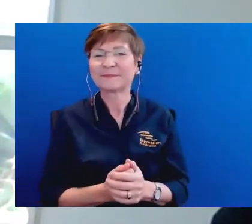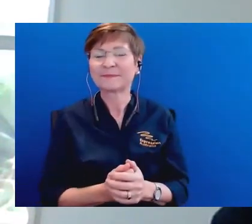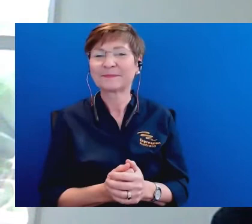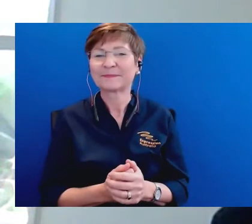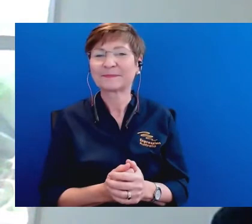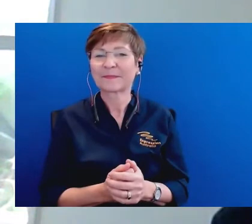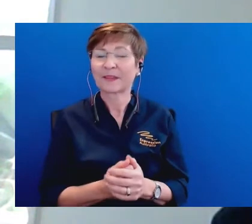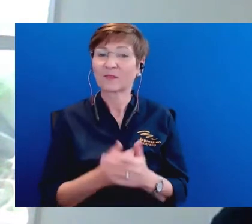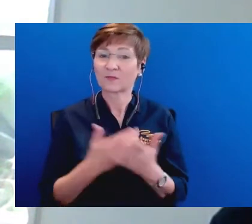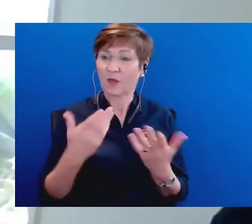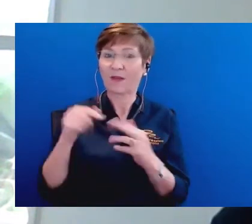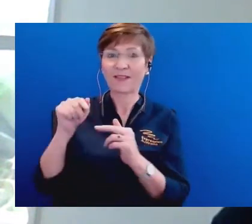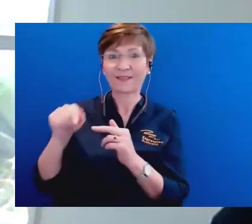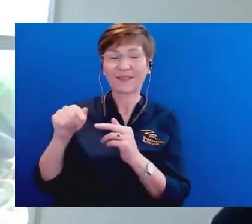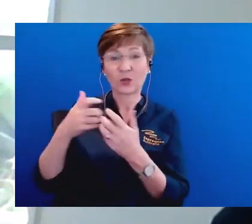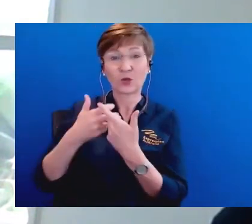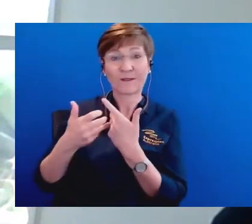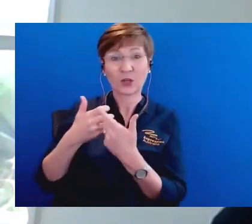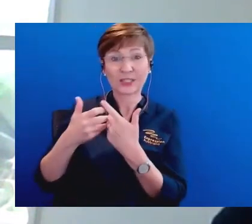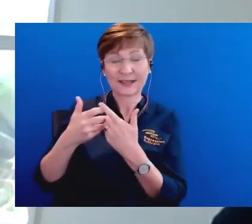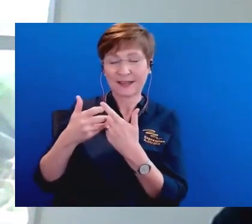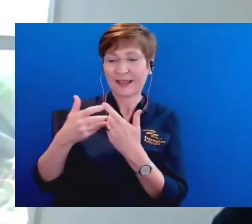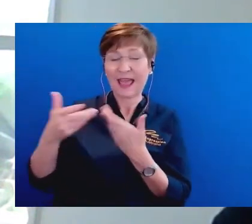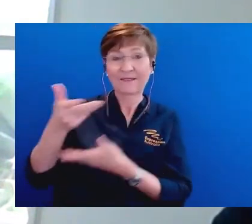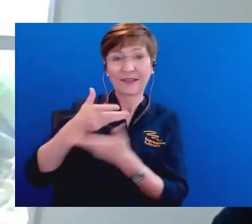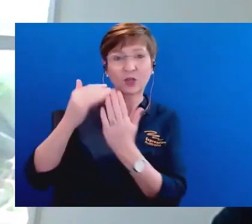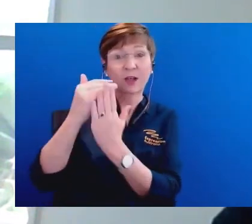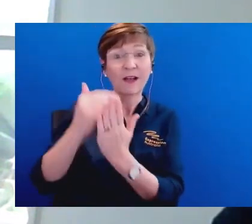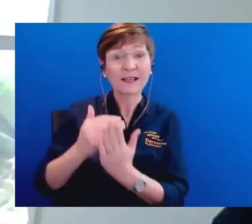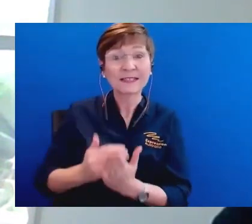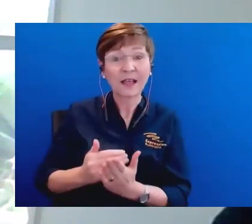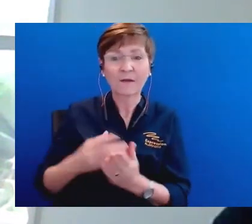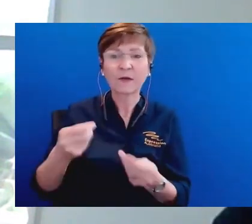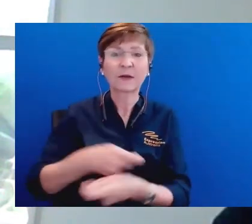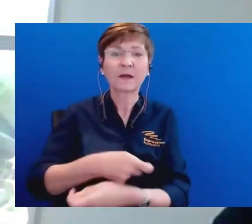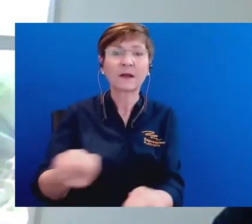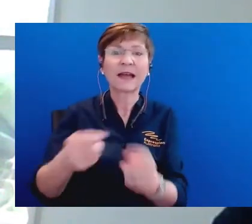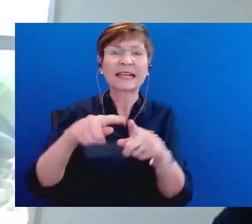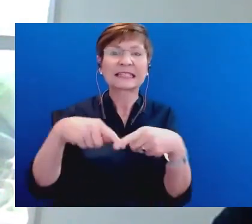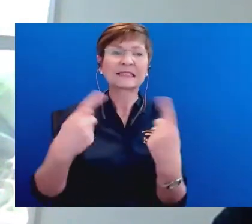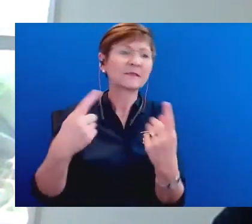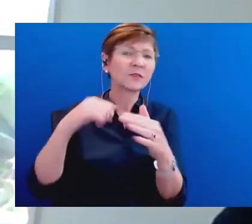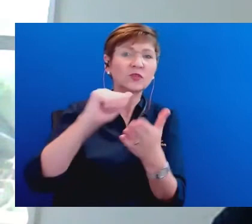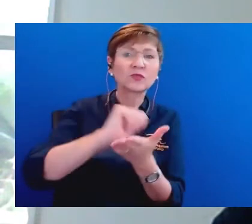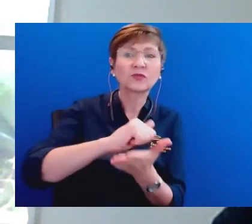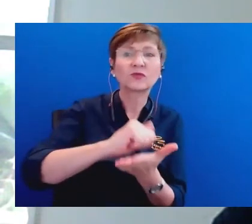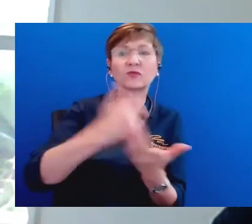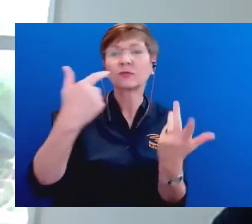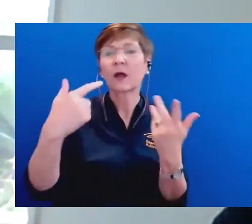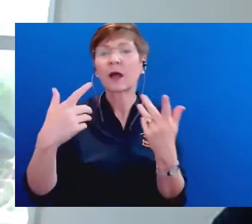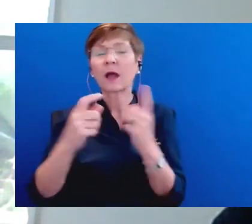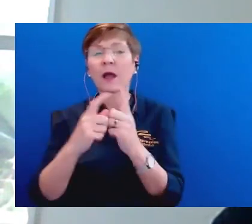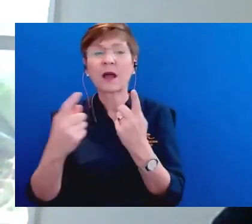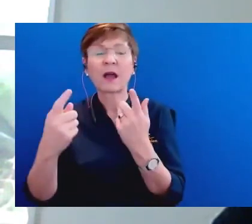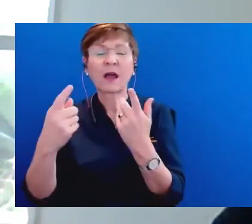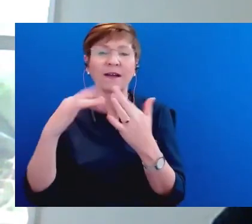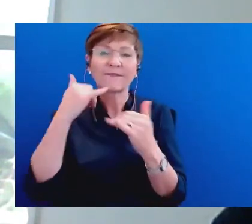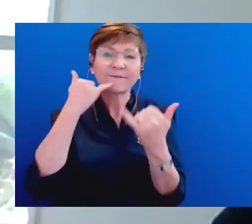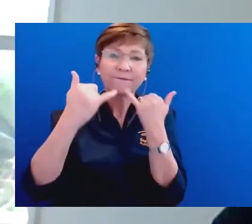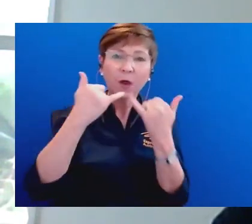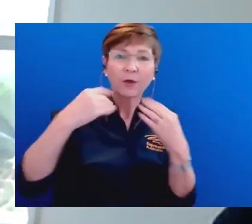They have developed guidance for retailers to make their processes and communications more helpful and accessible